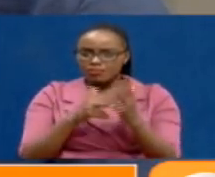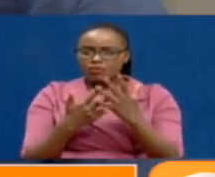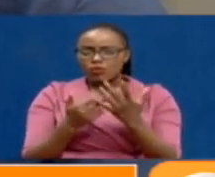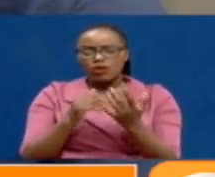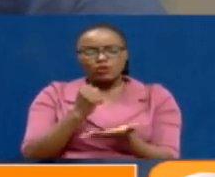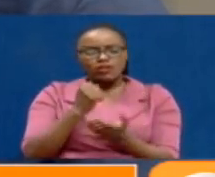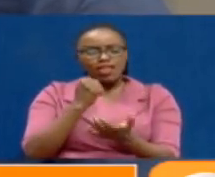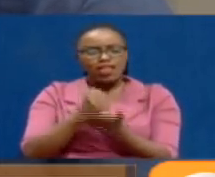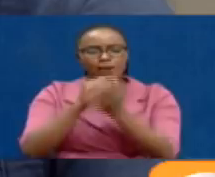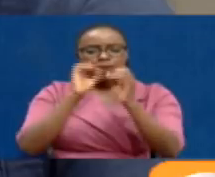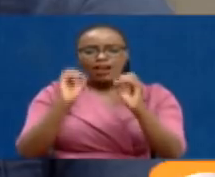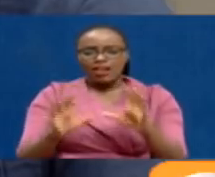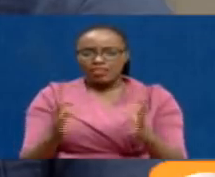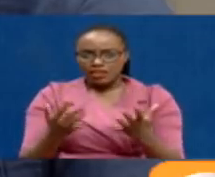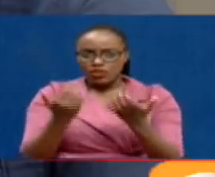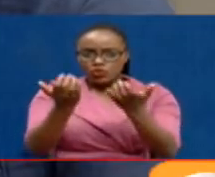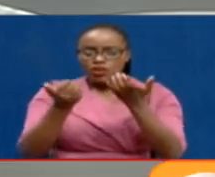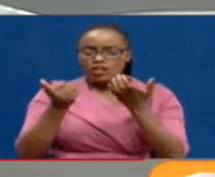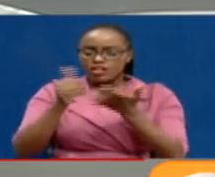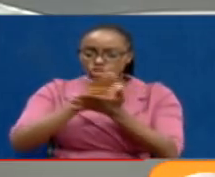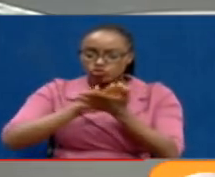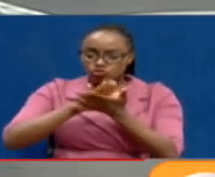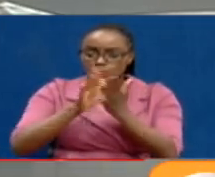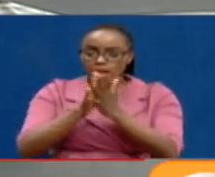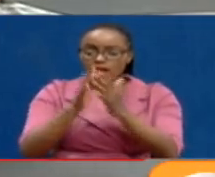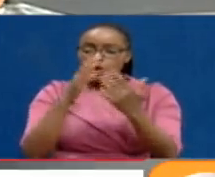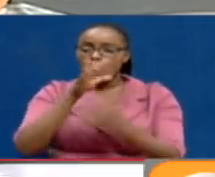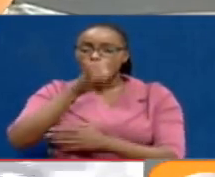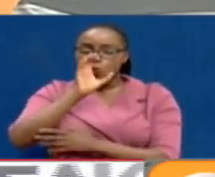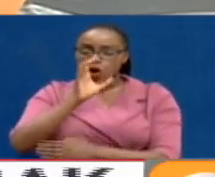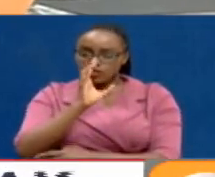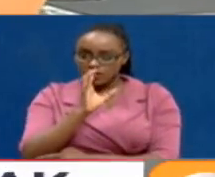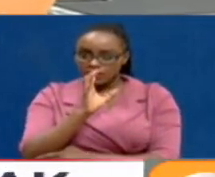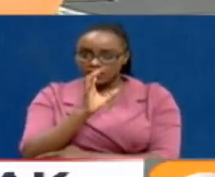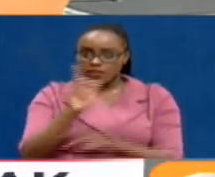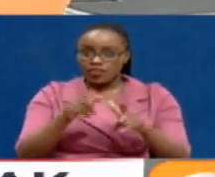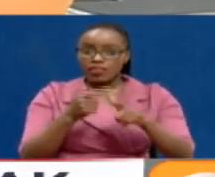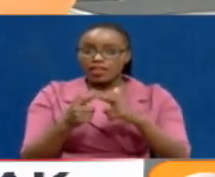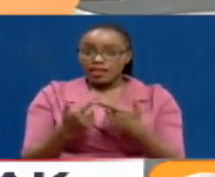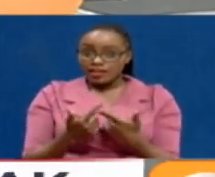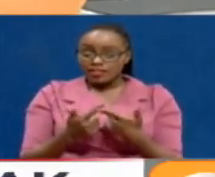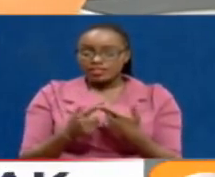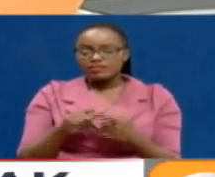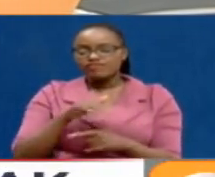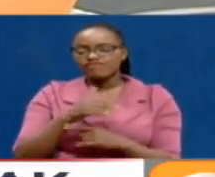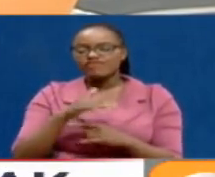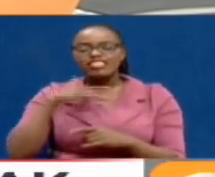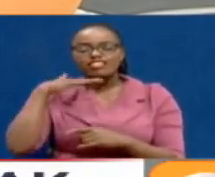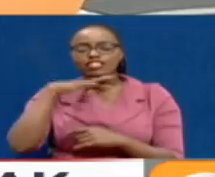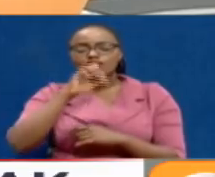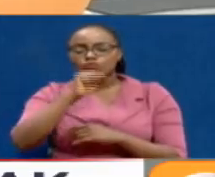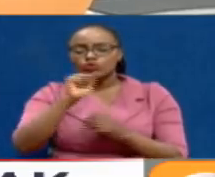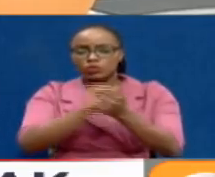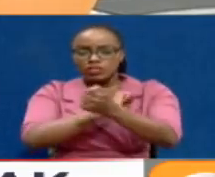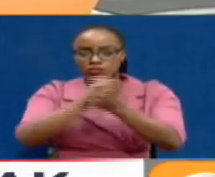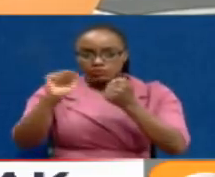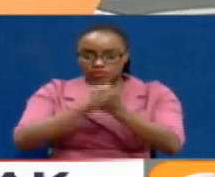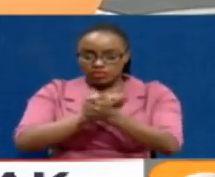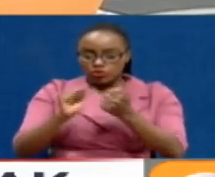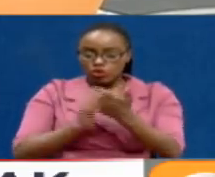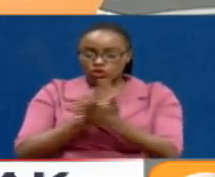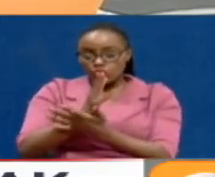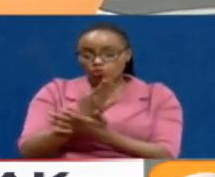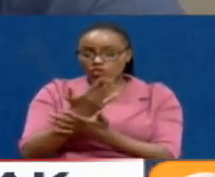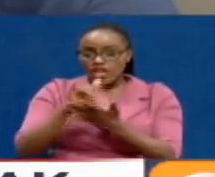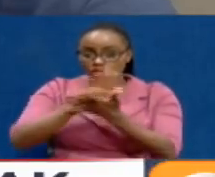sanitizer will not work. You actually need soap and water to clear that debris, and then the germs can be destroyed by the soap.